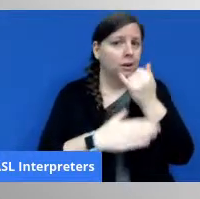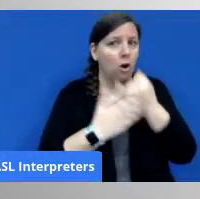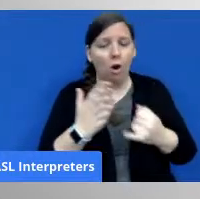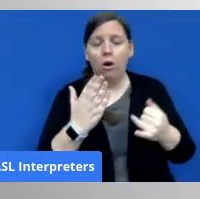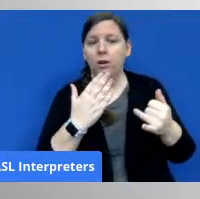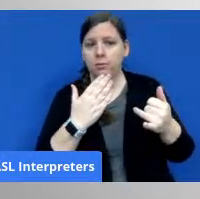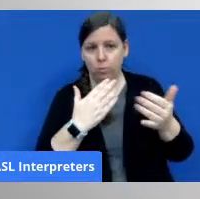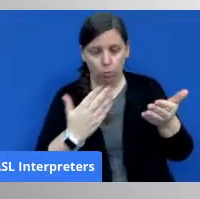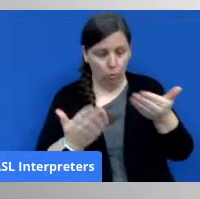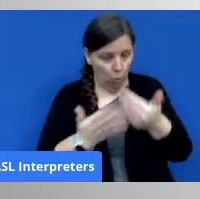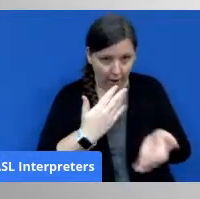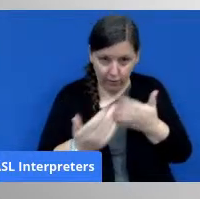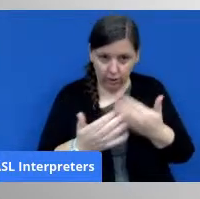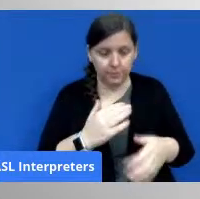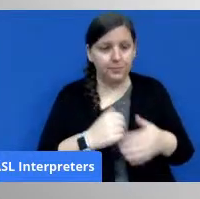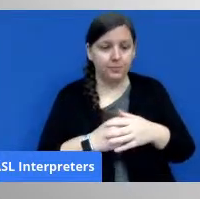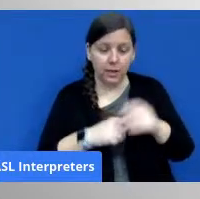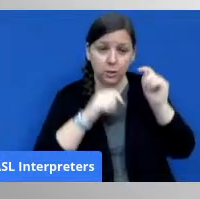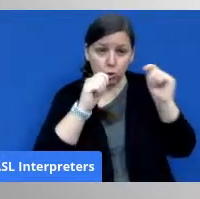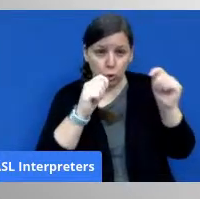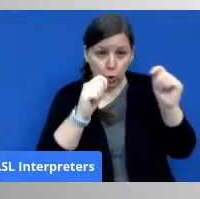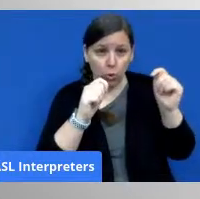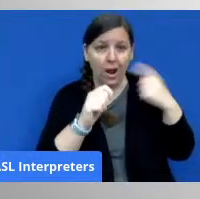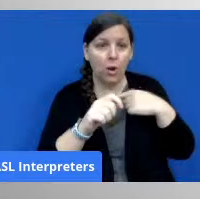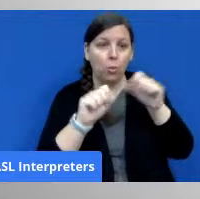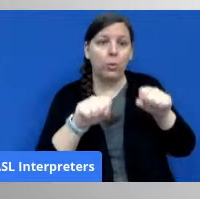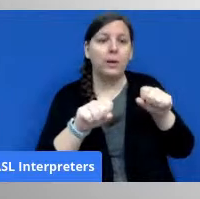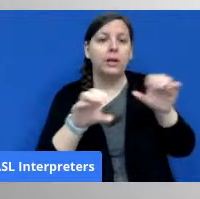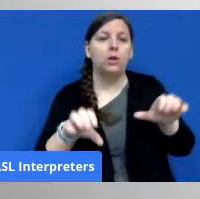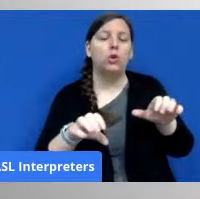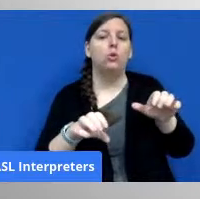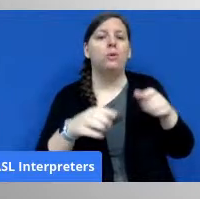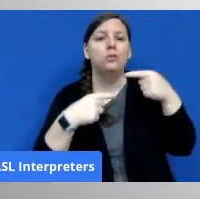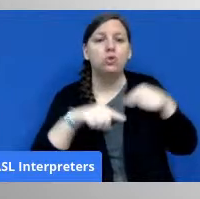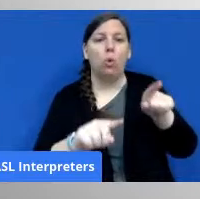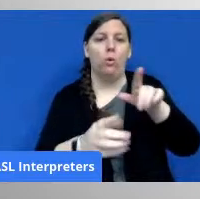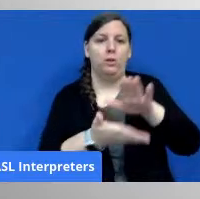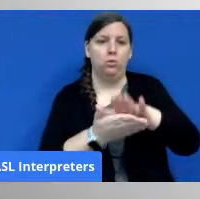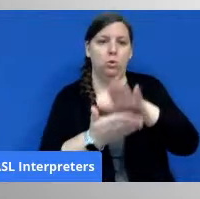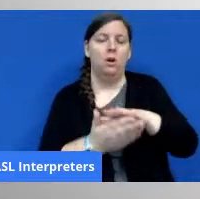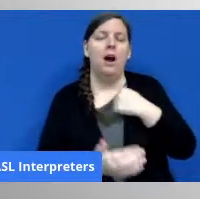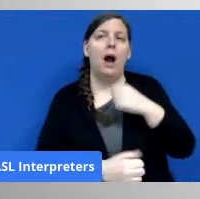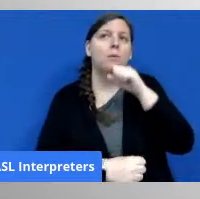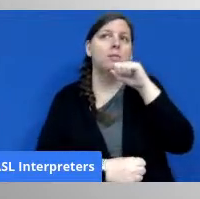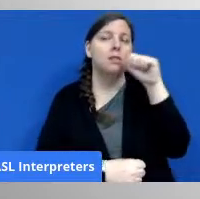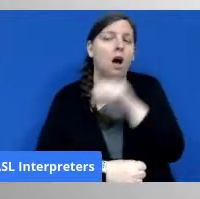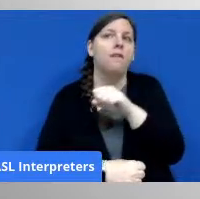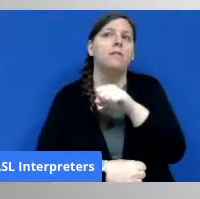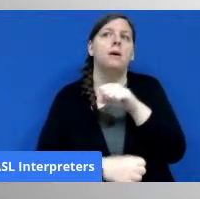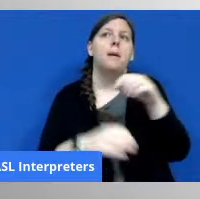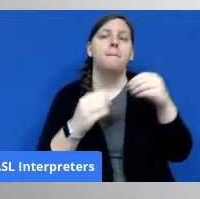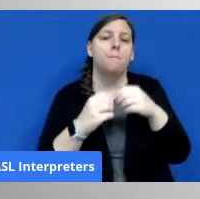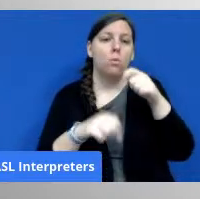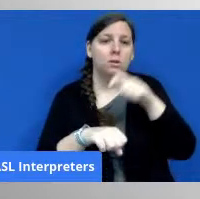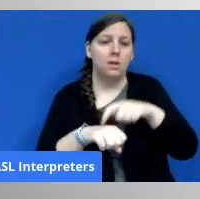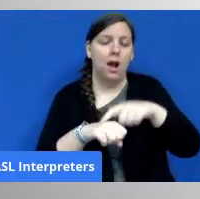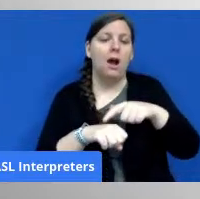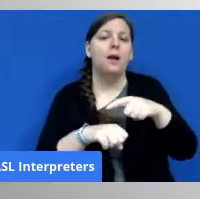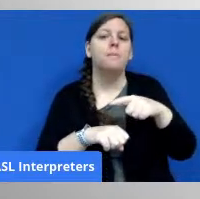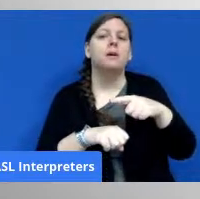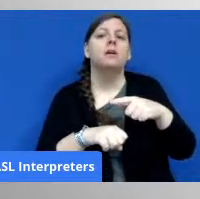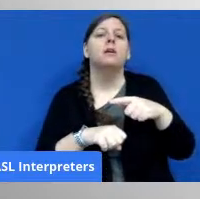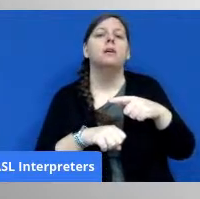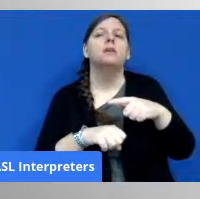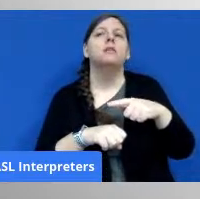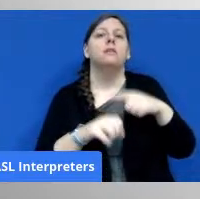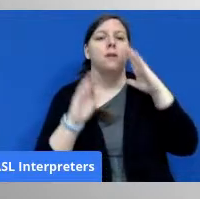tutoring is stuff we can do inside school hours almost. I really would love to spend more time with some of the social emotional learning